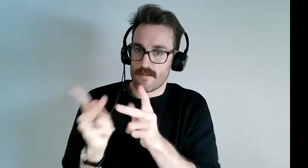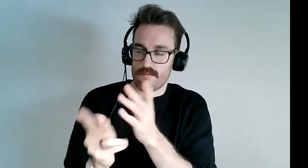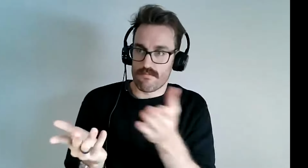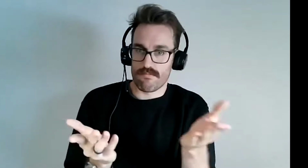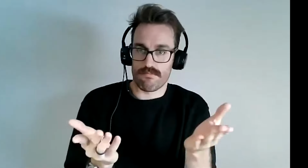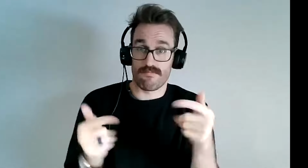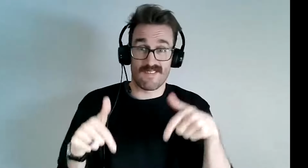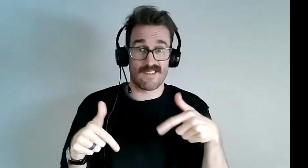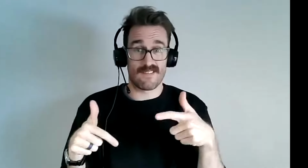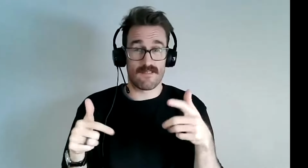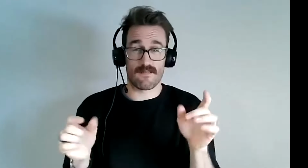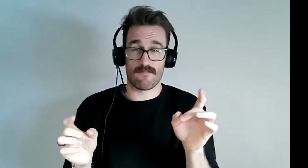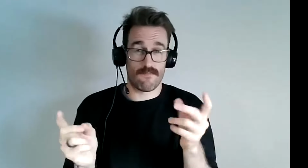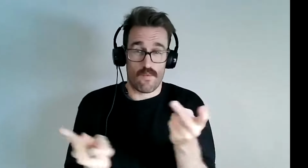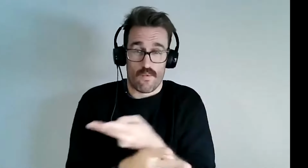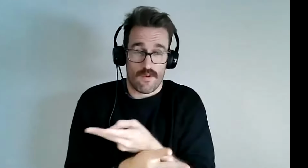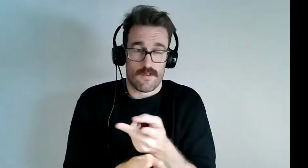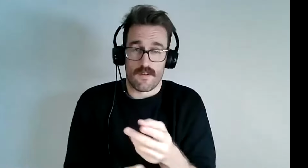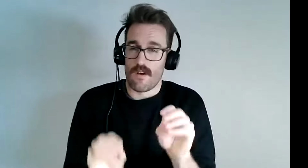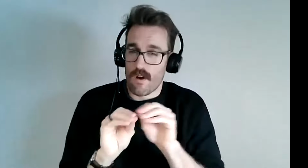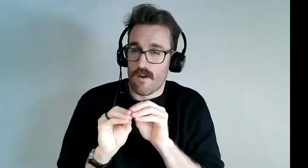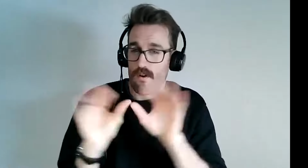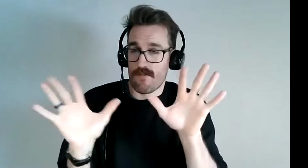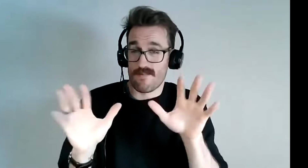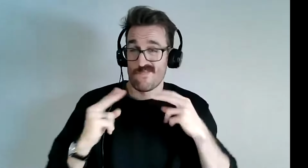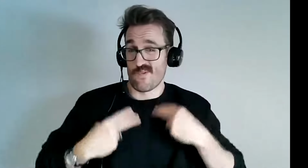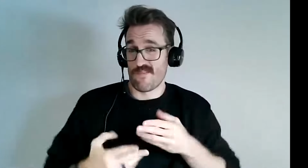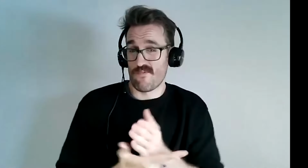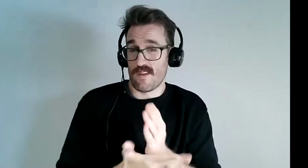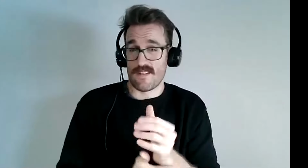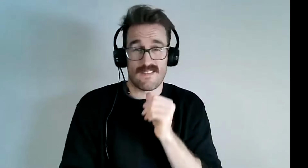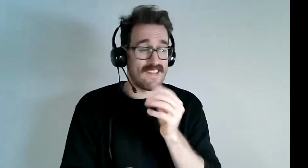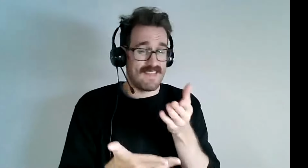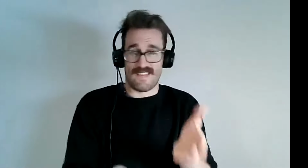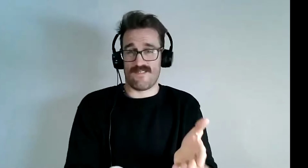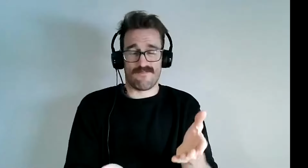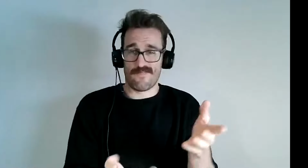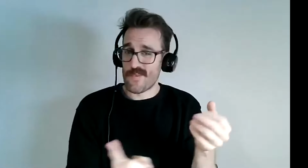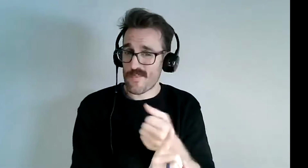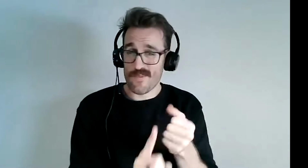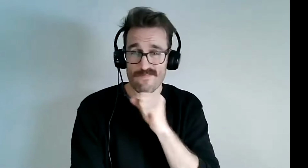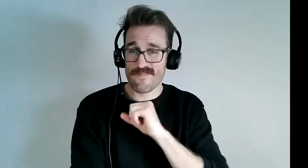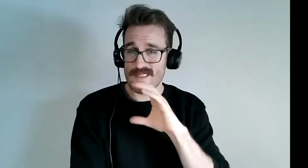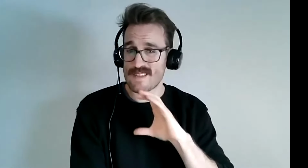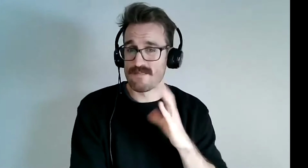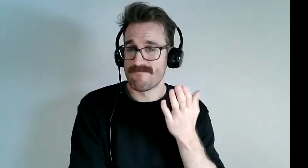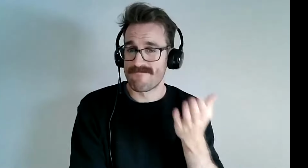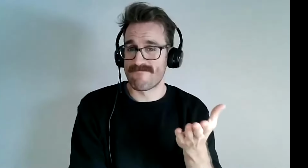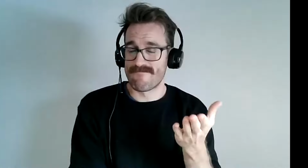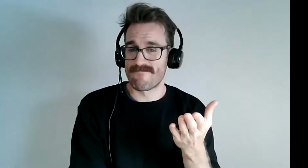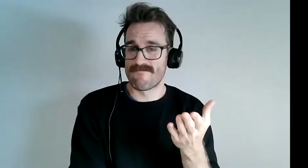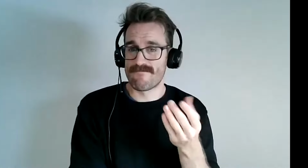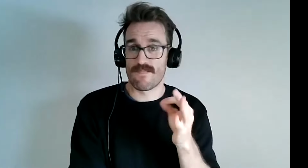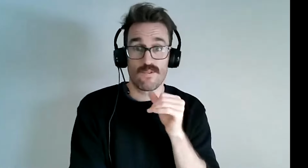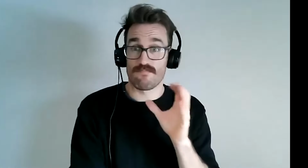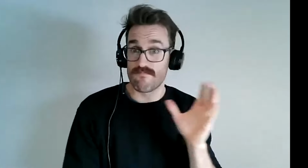most egregious abuse of human rights for older people. And if we don't push for the convention